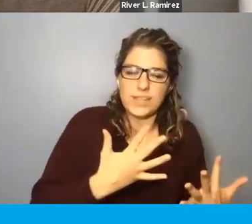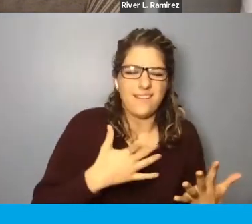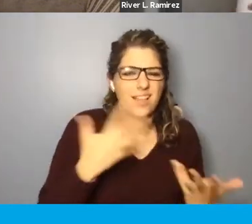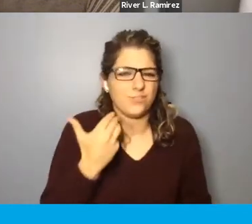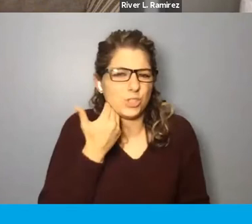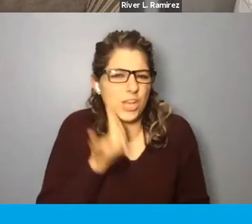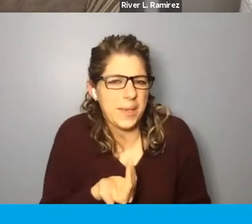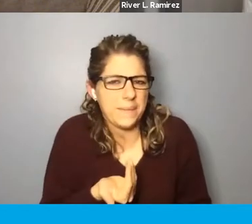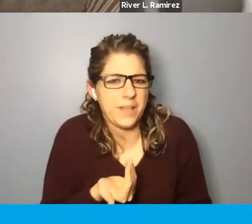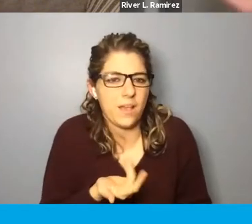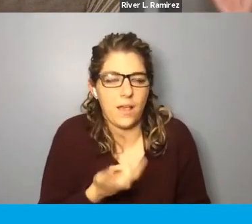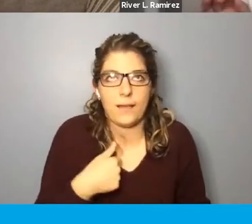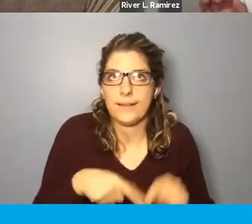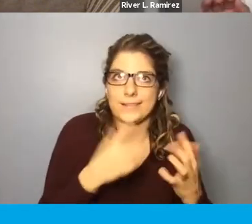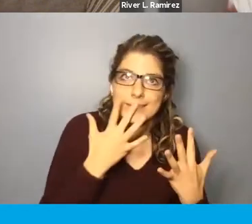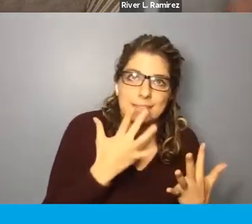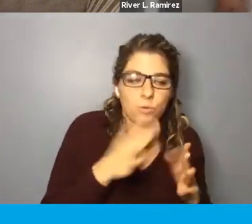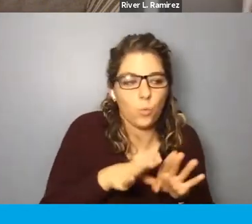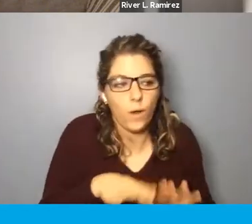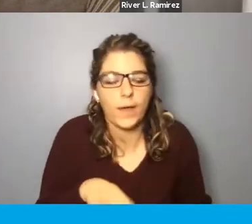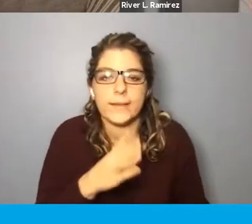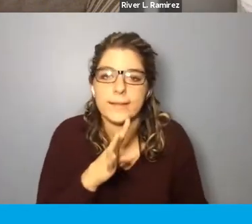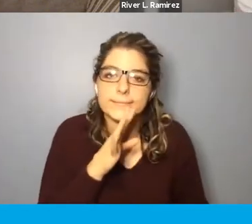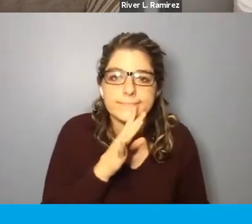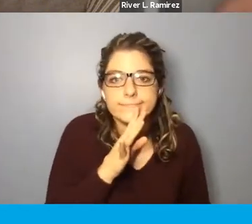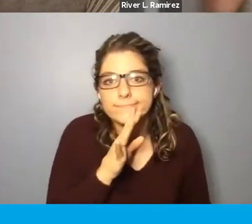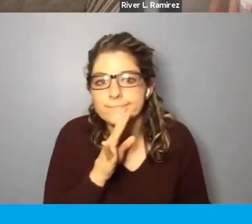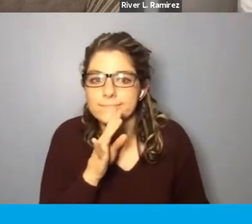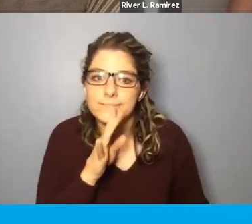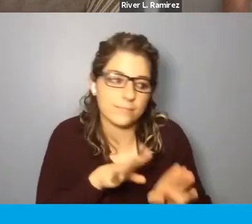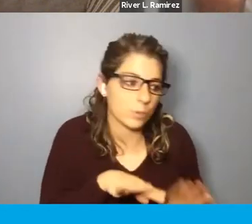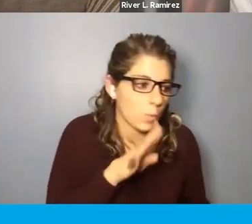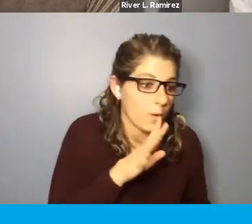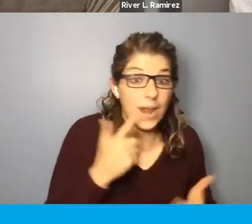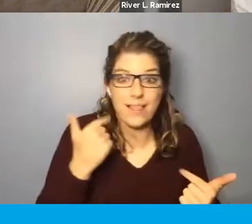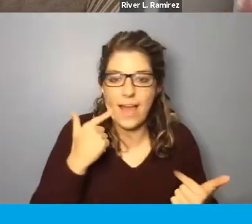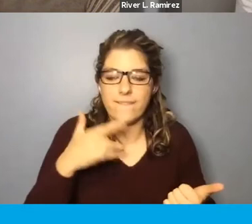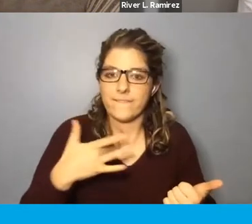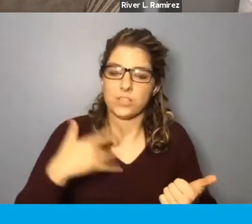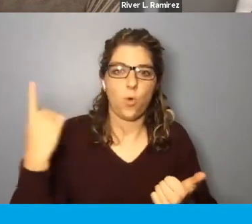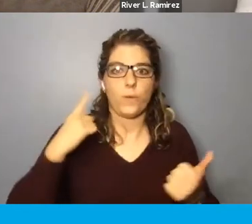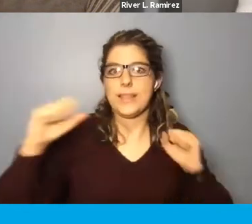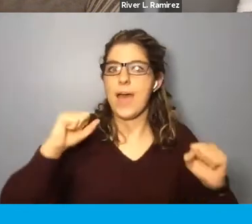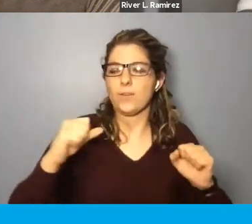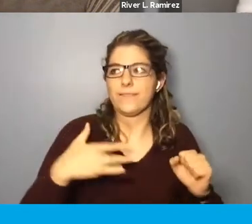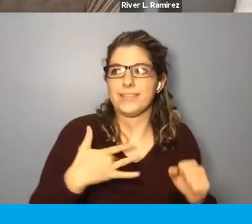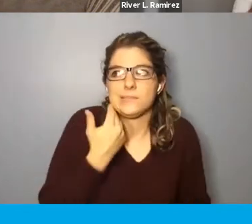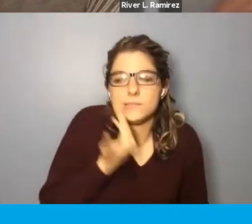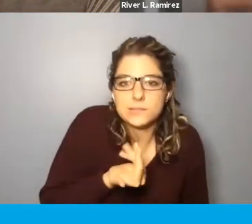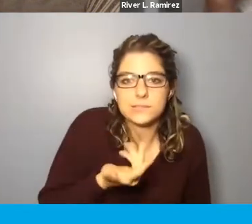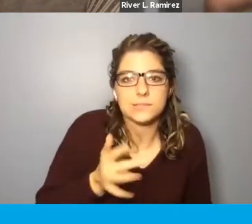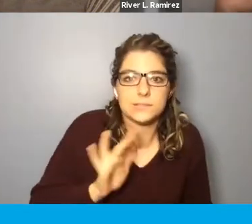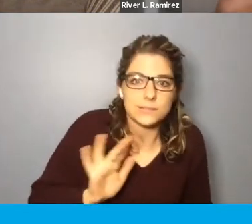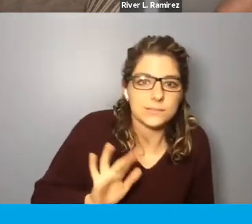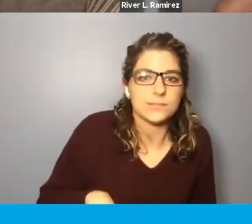was like, I can't sing like really quiet. I can't speak really quiet. When I laugh, it's really loud. It's